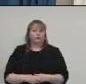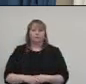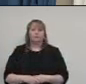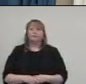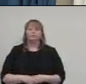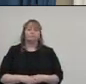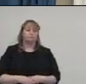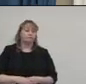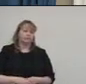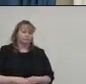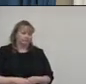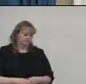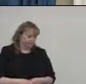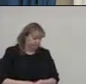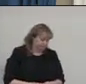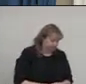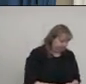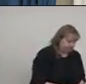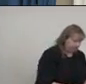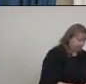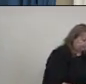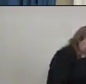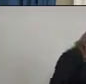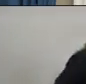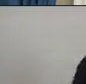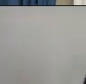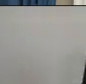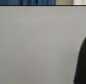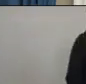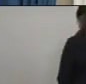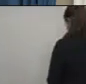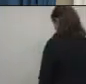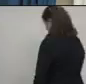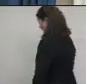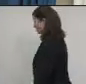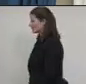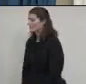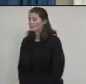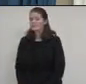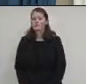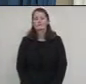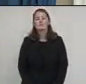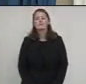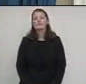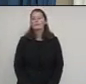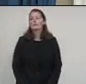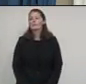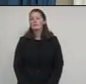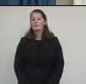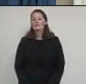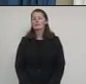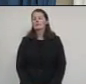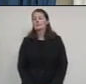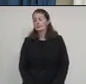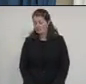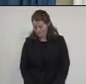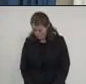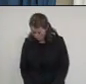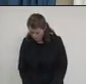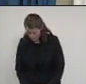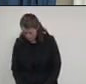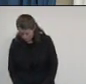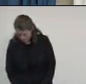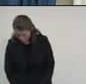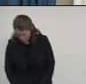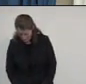immediate timeline on the current order of evictions. I'm dealing with this plan right now, and I'd have to work with the Attorney General in terms of what feedback he's had. He's